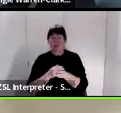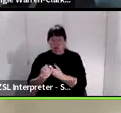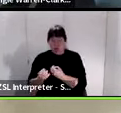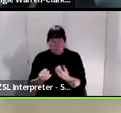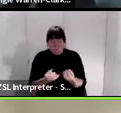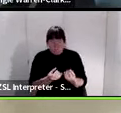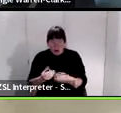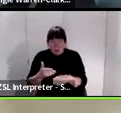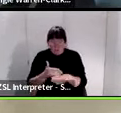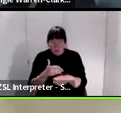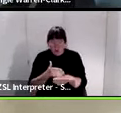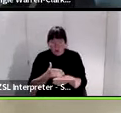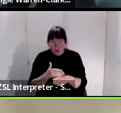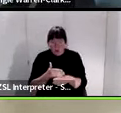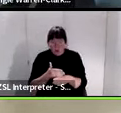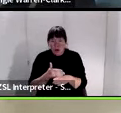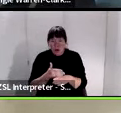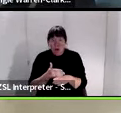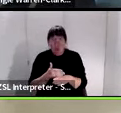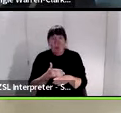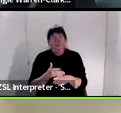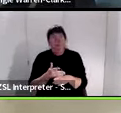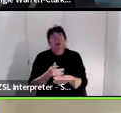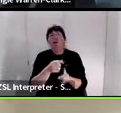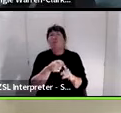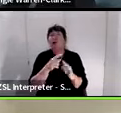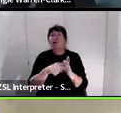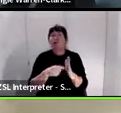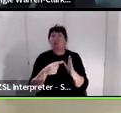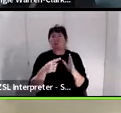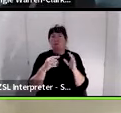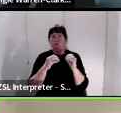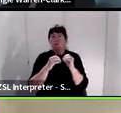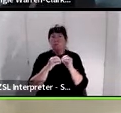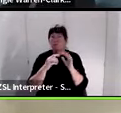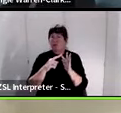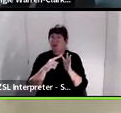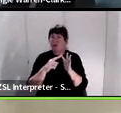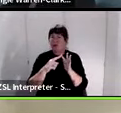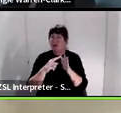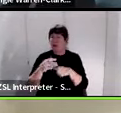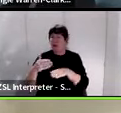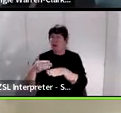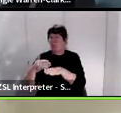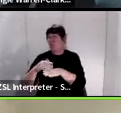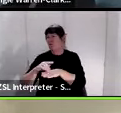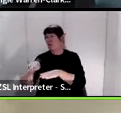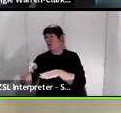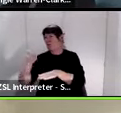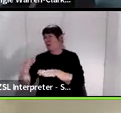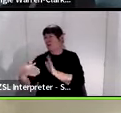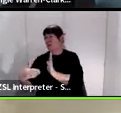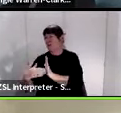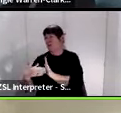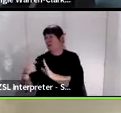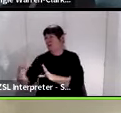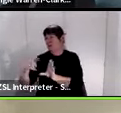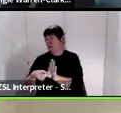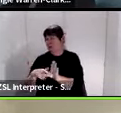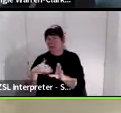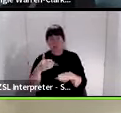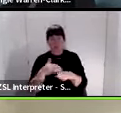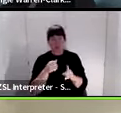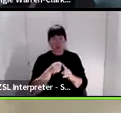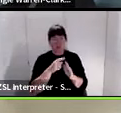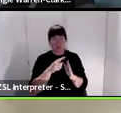for example, the B project. I worked with Minnie for 7 years on that. And